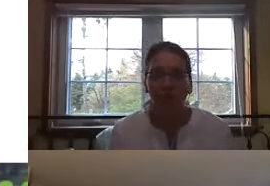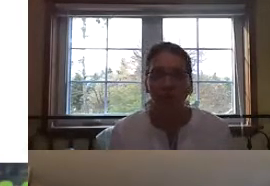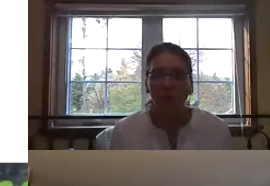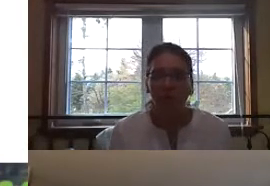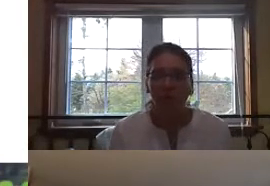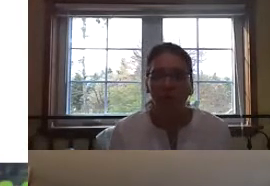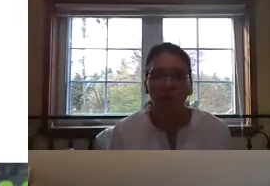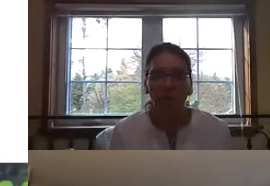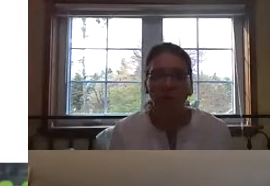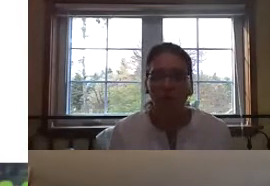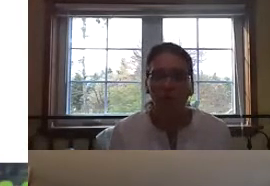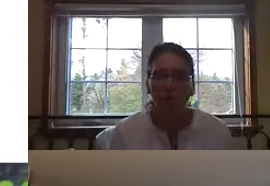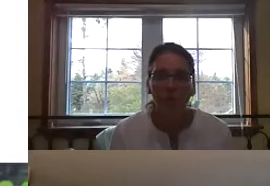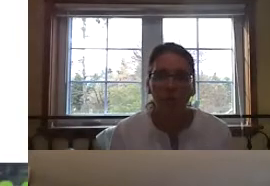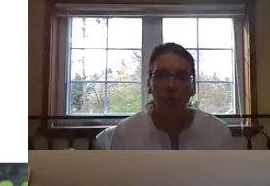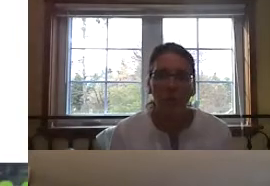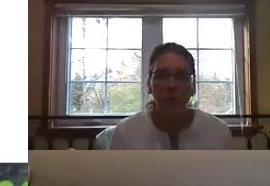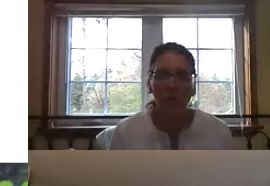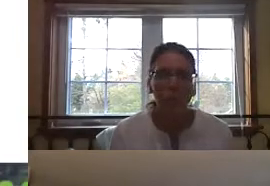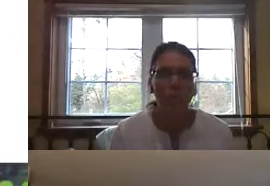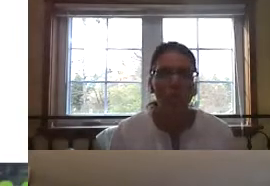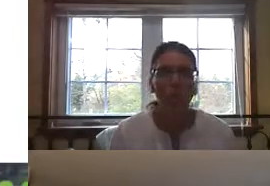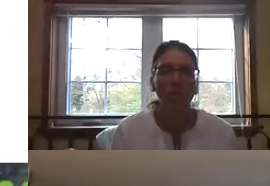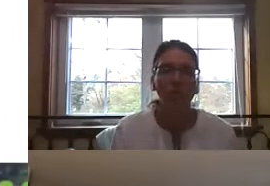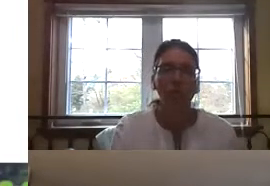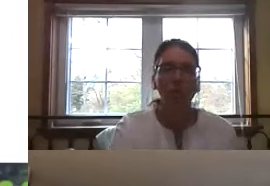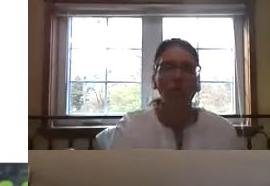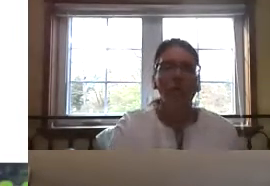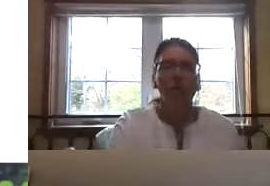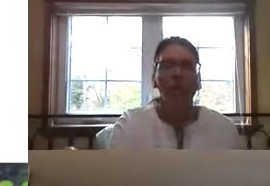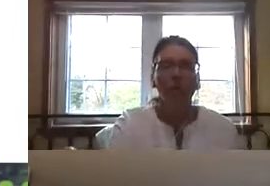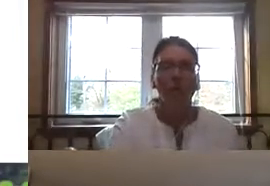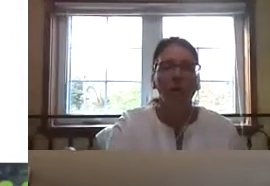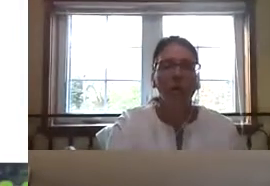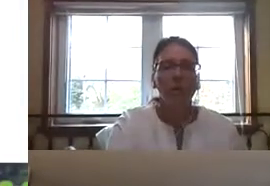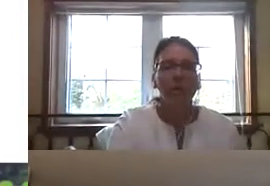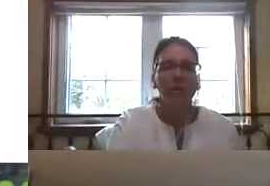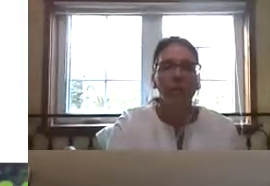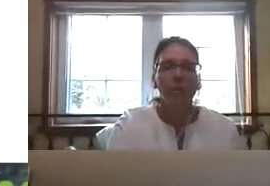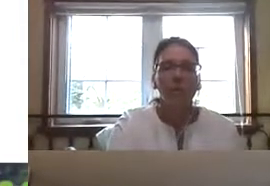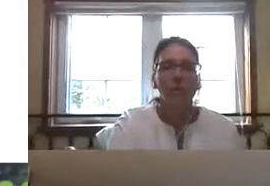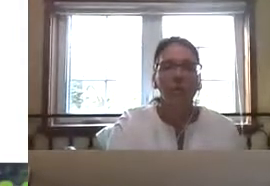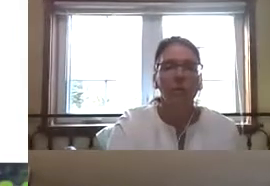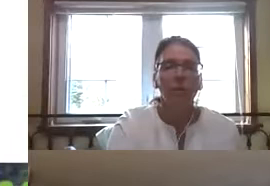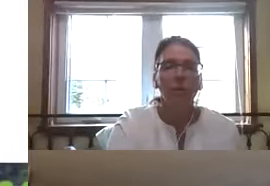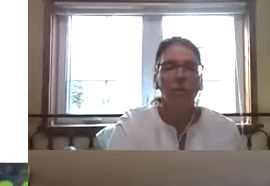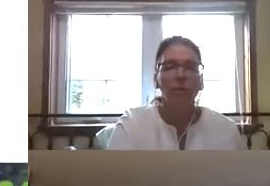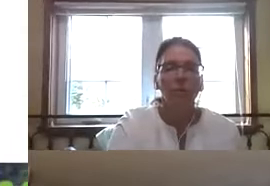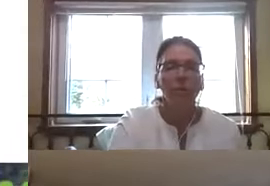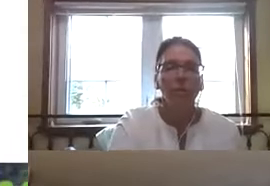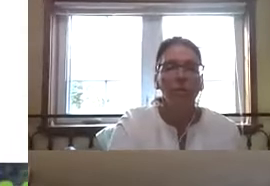and Serpentine, where we see that there's some traffic gathering there. Sorry,